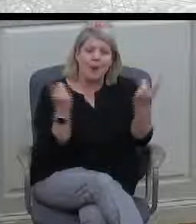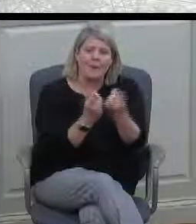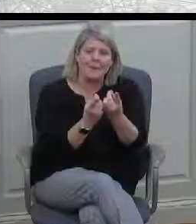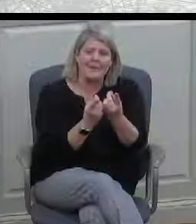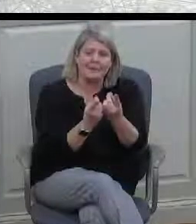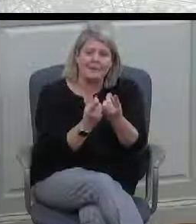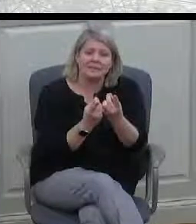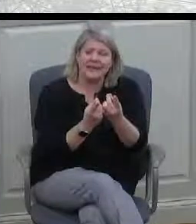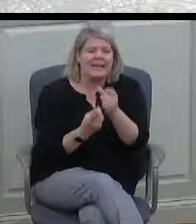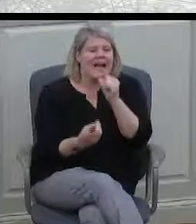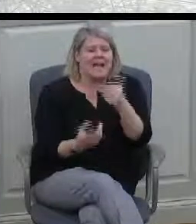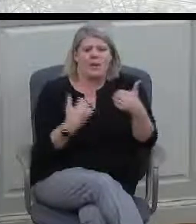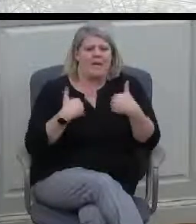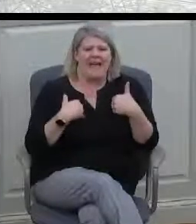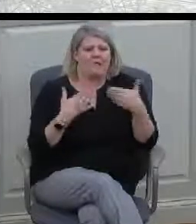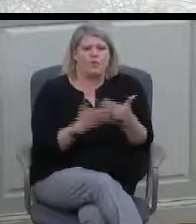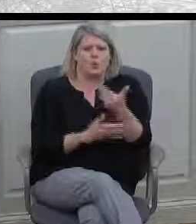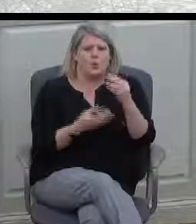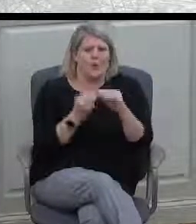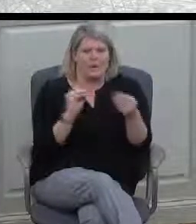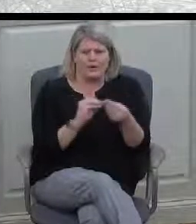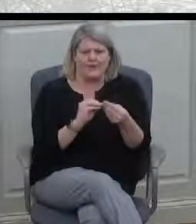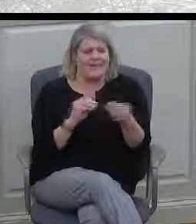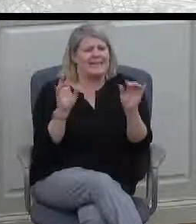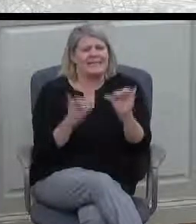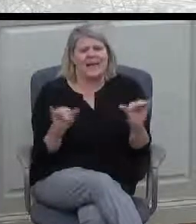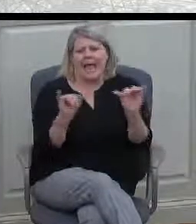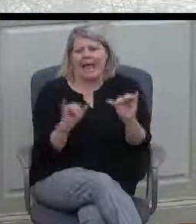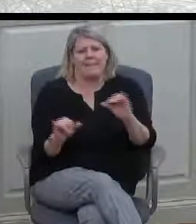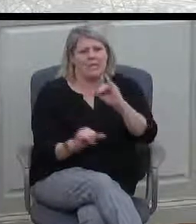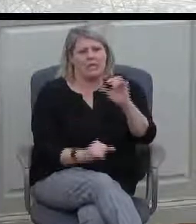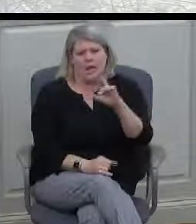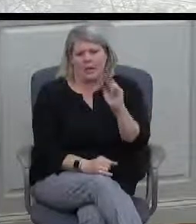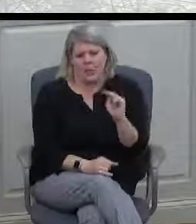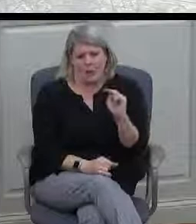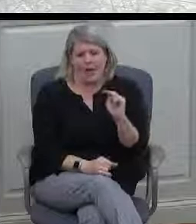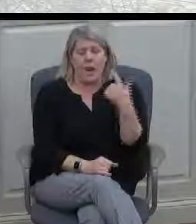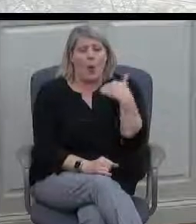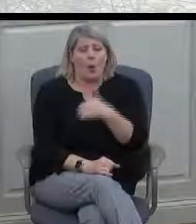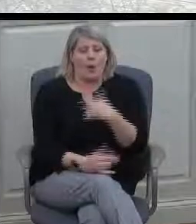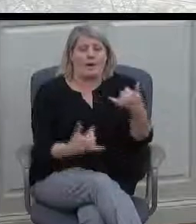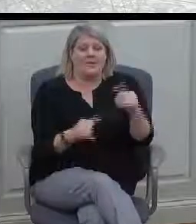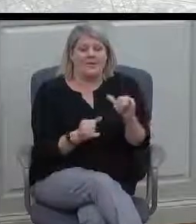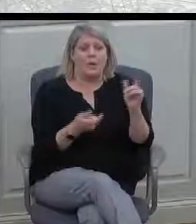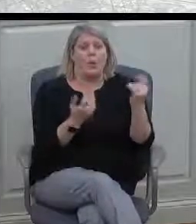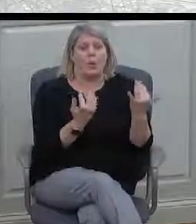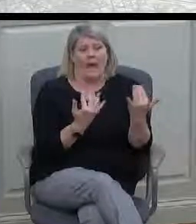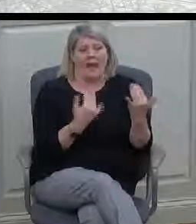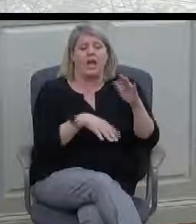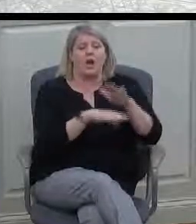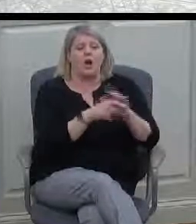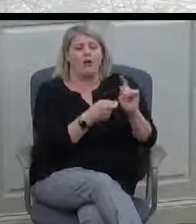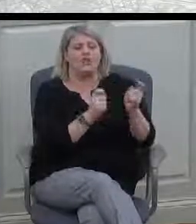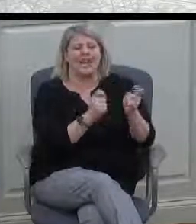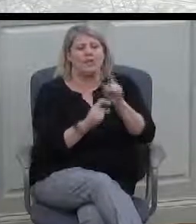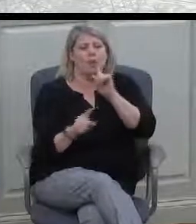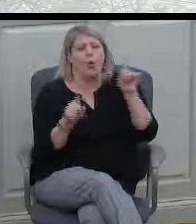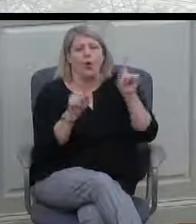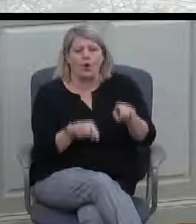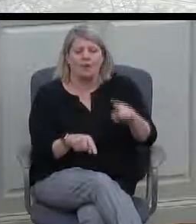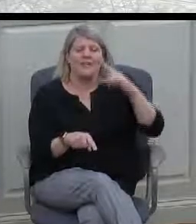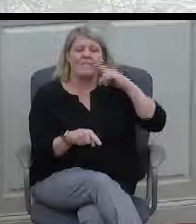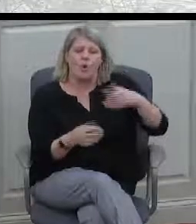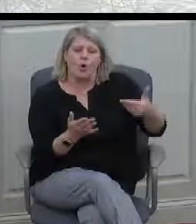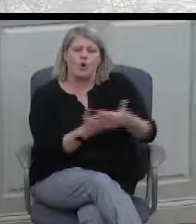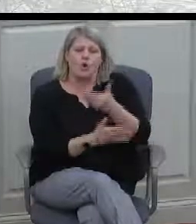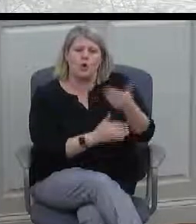there is exactly the same thing you saw in February when I did this presentation. I'm still waiting on change orders from them for amendments they had to